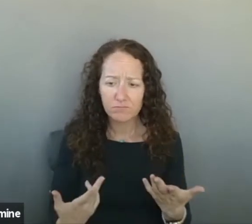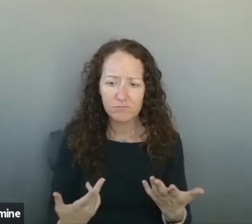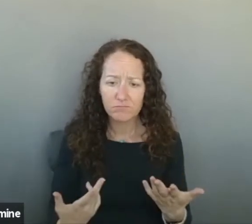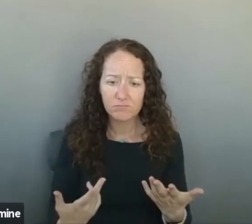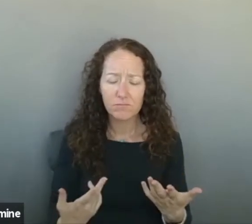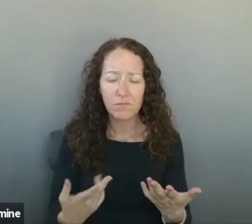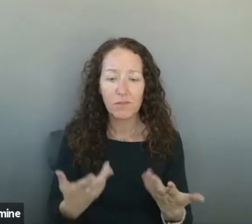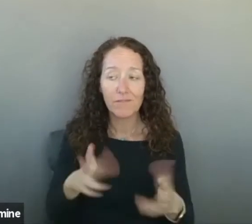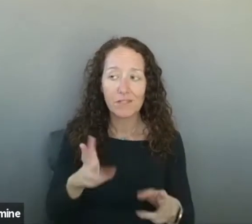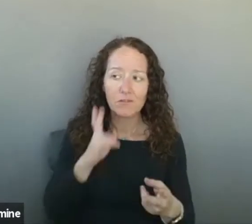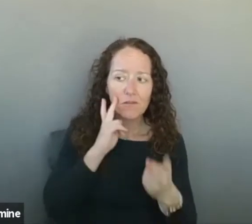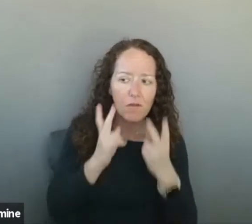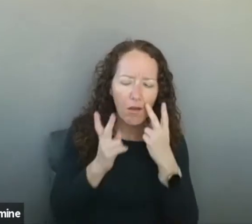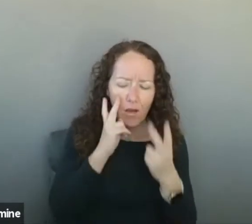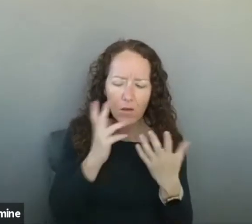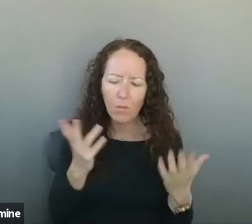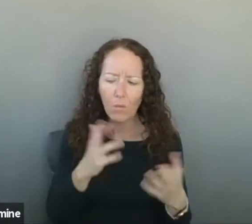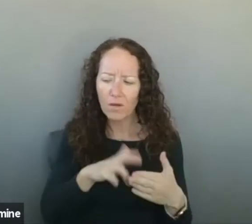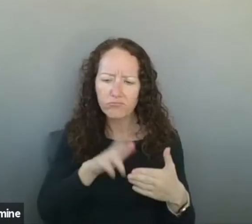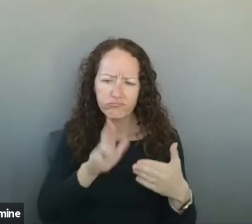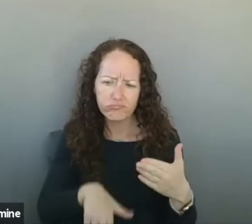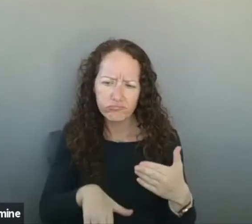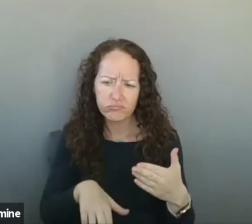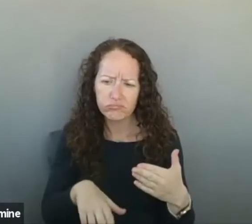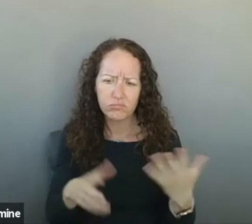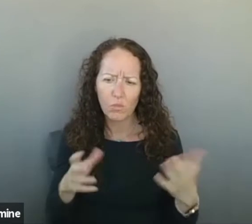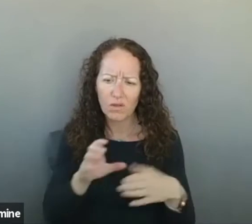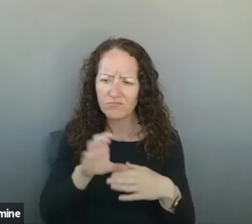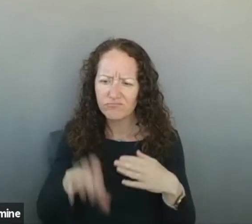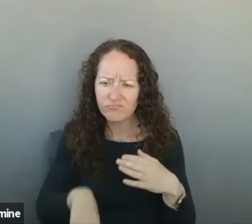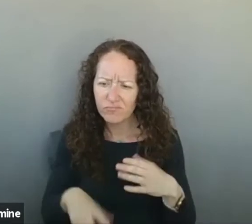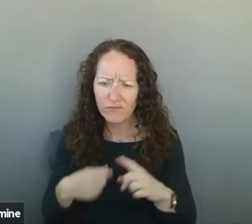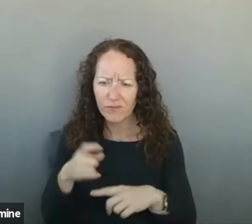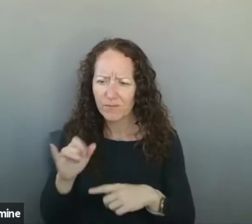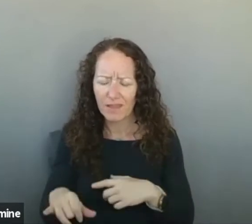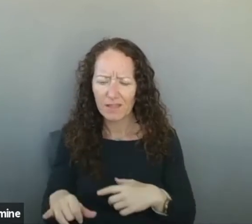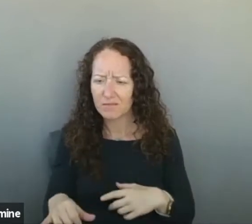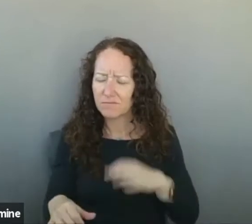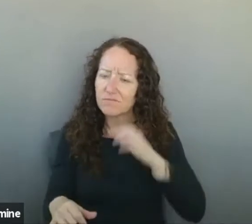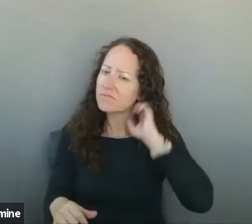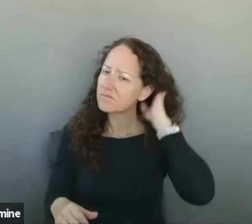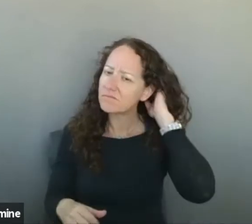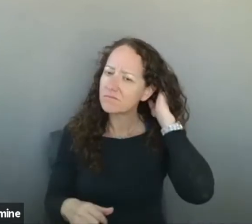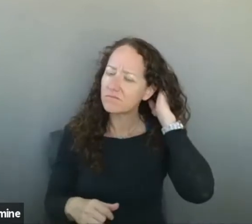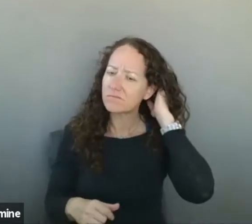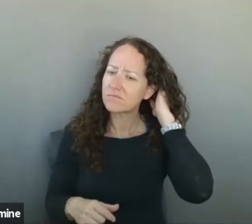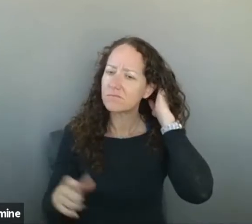can see, that you personally have experienced of these failures.